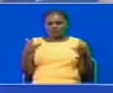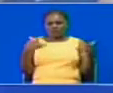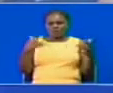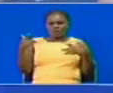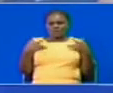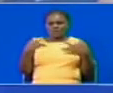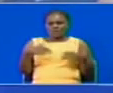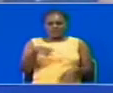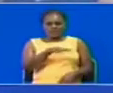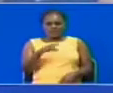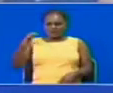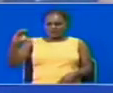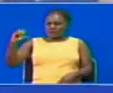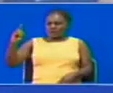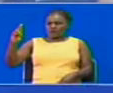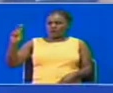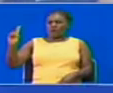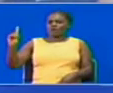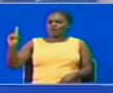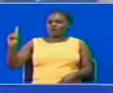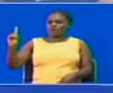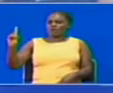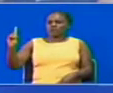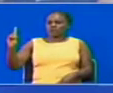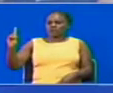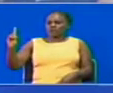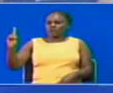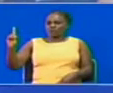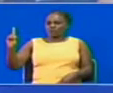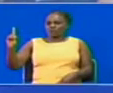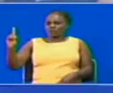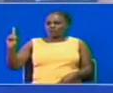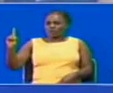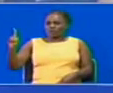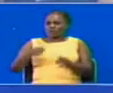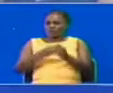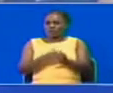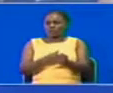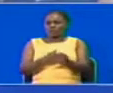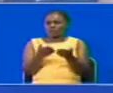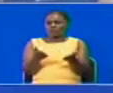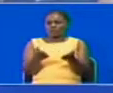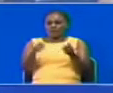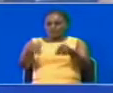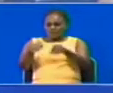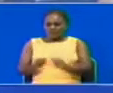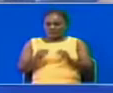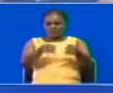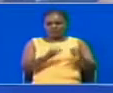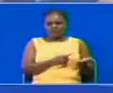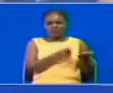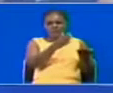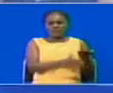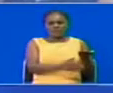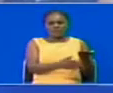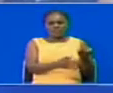allied to Code or NASA, where he did indicate that the Code or NASA leadership has been attending burials over the weekends, where they've also